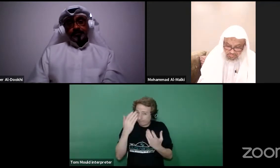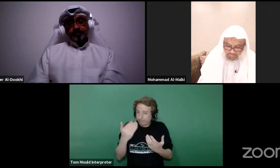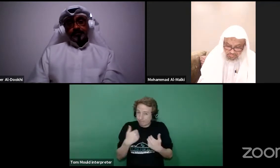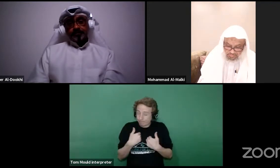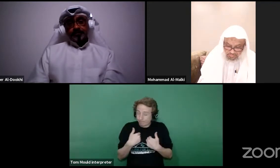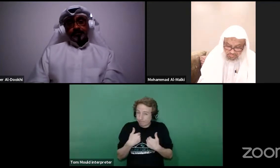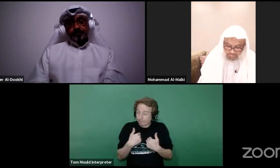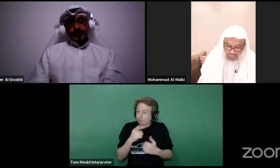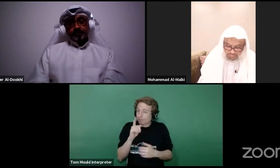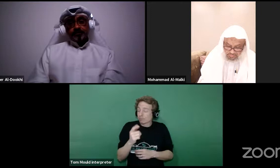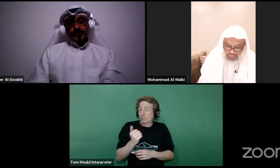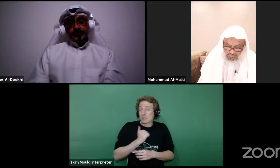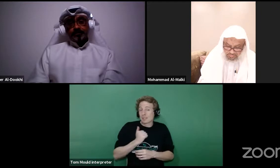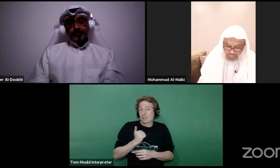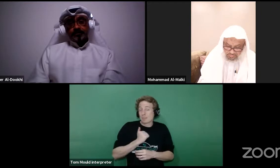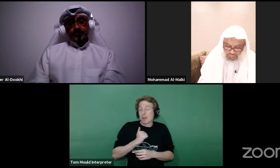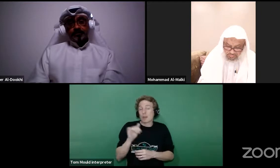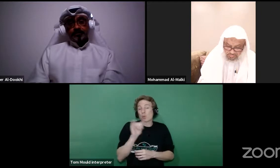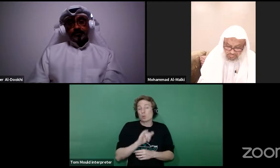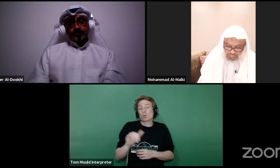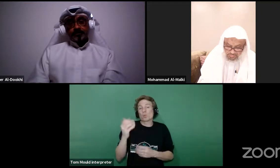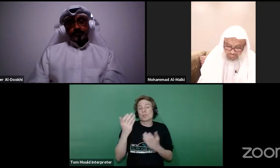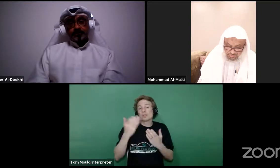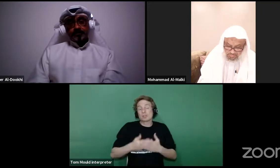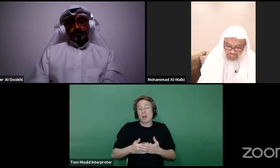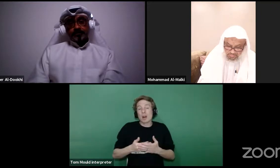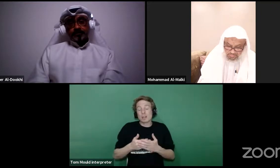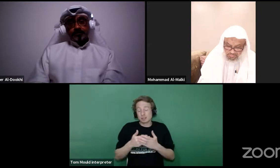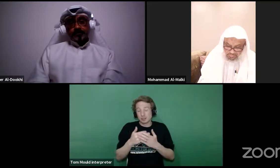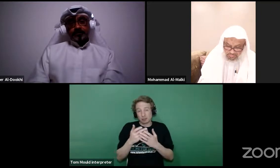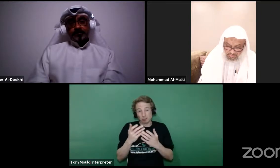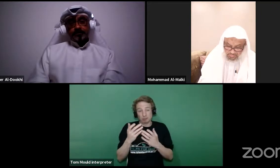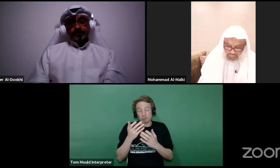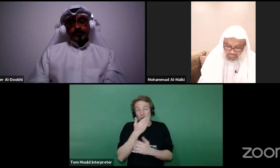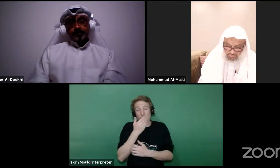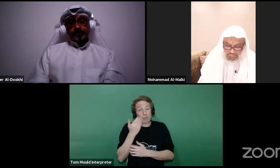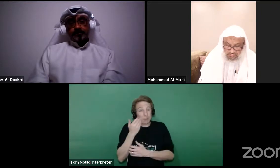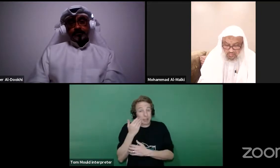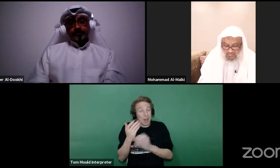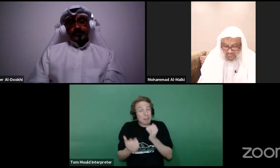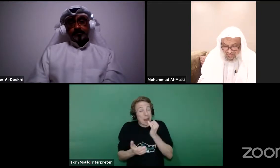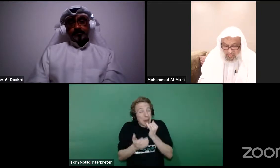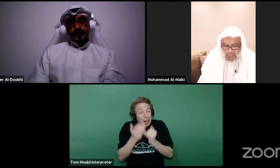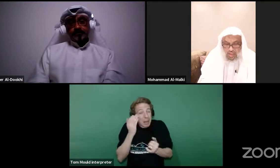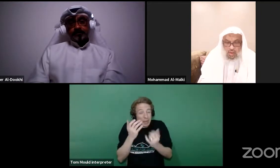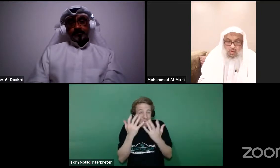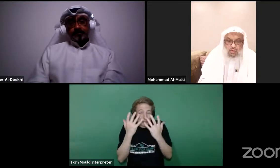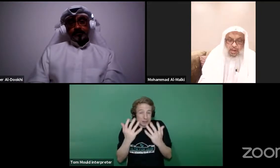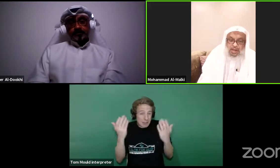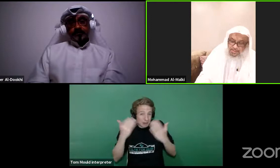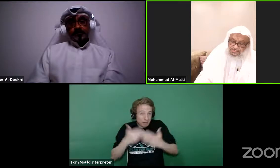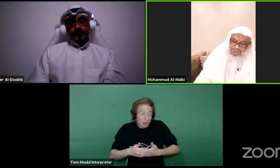one of the odd nights of the last 10 nights of Ramadan.